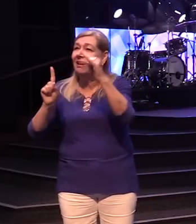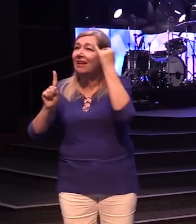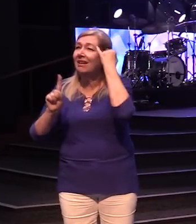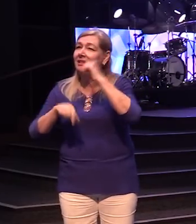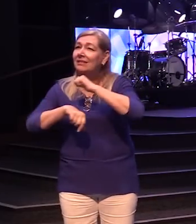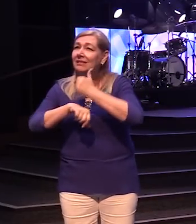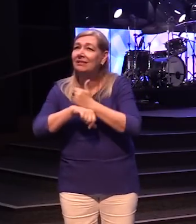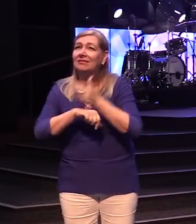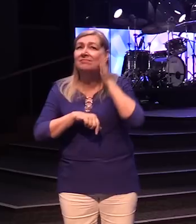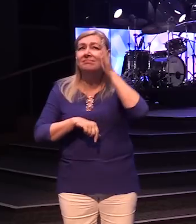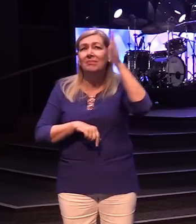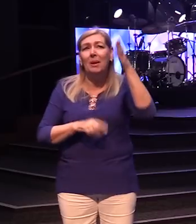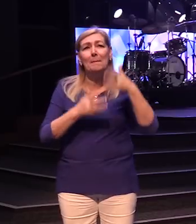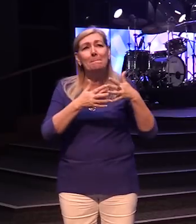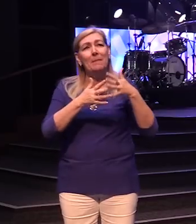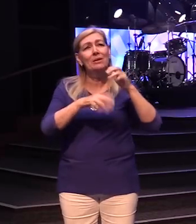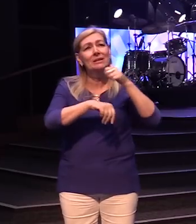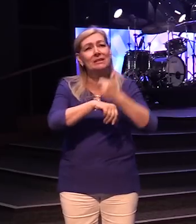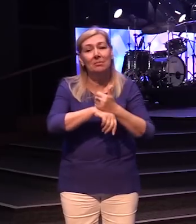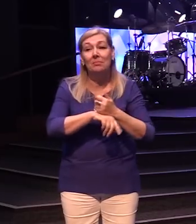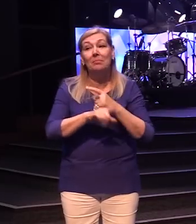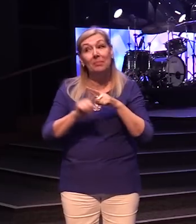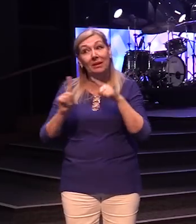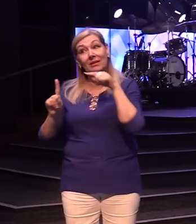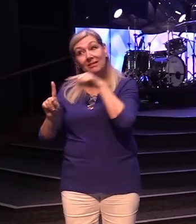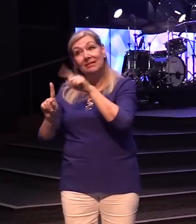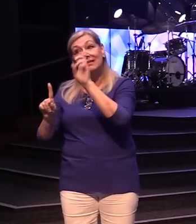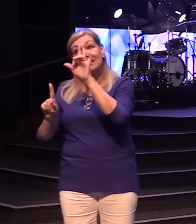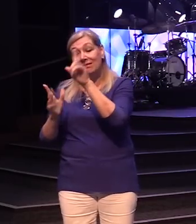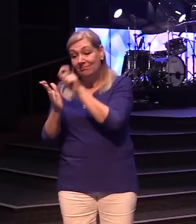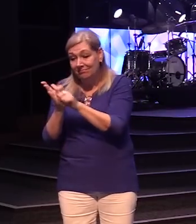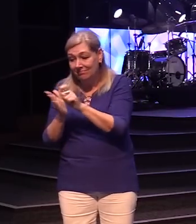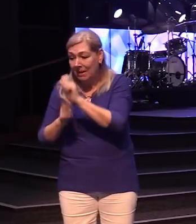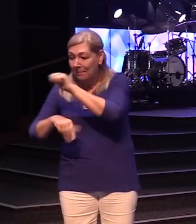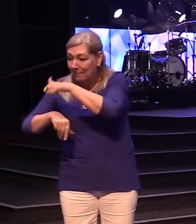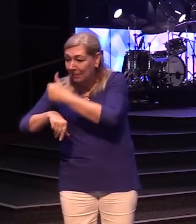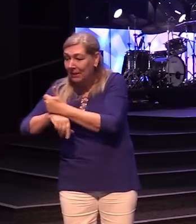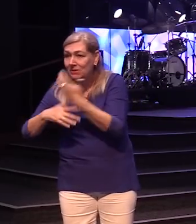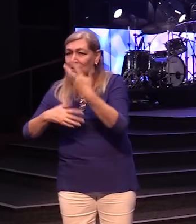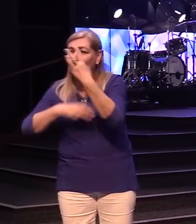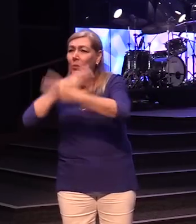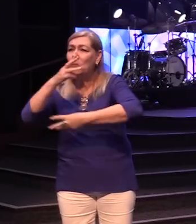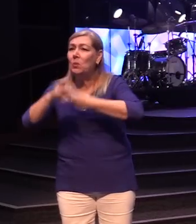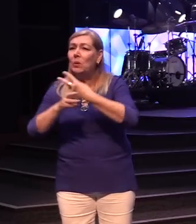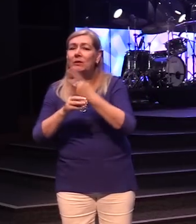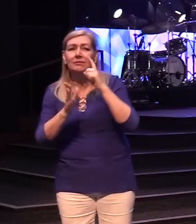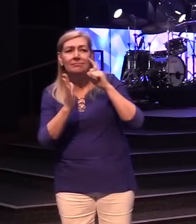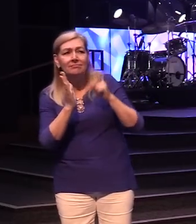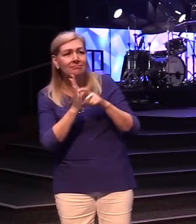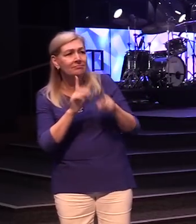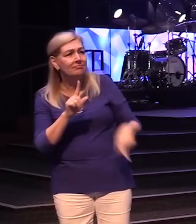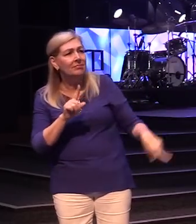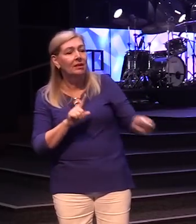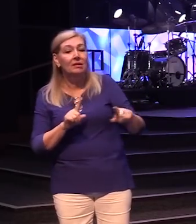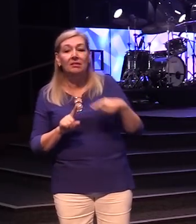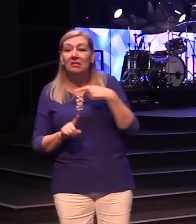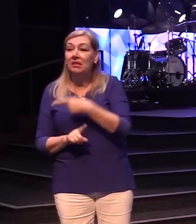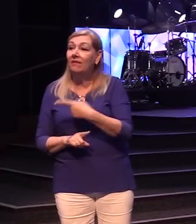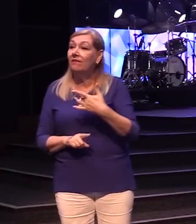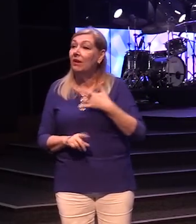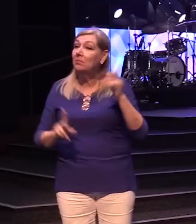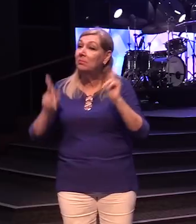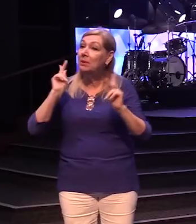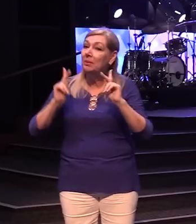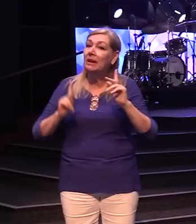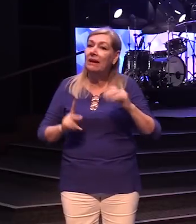is based on a biblical worldview that personal ownership is a right that